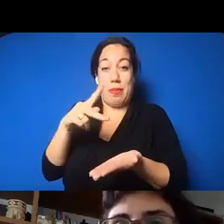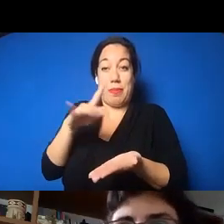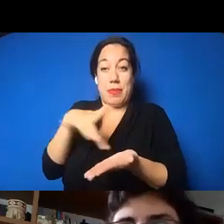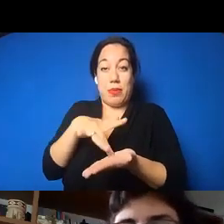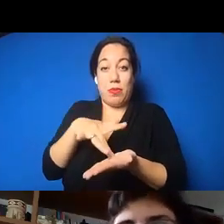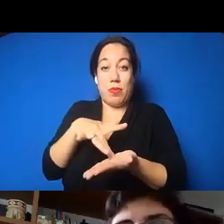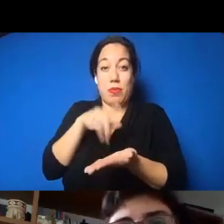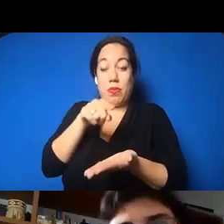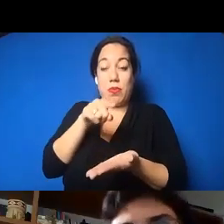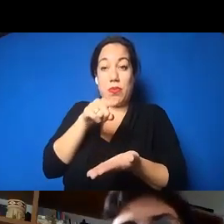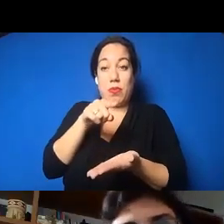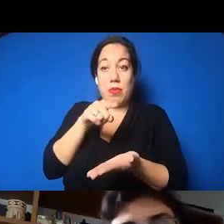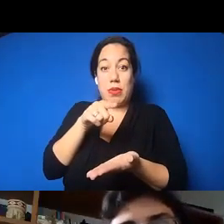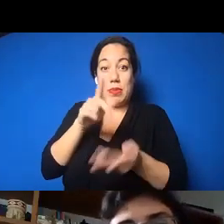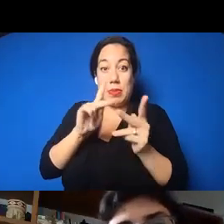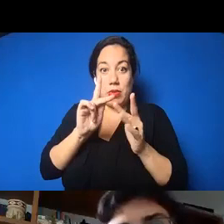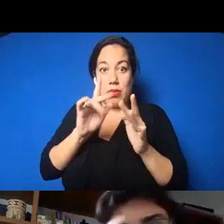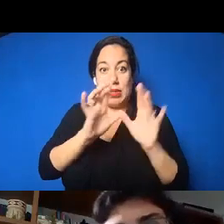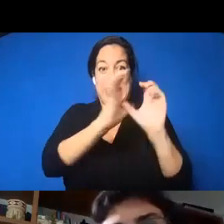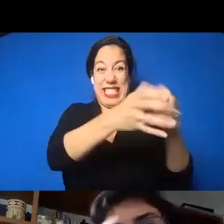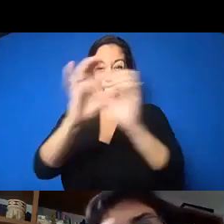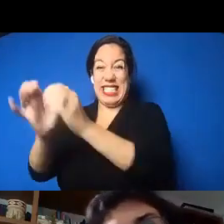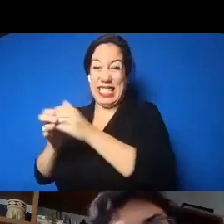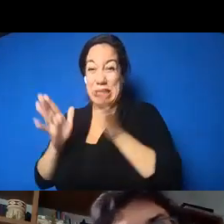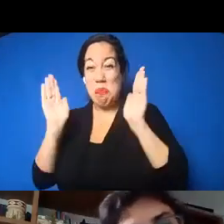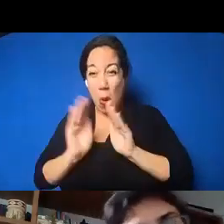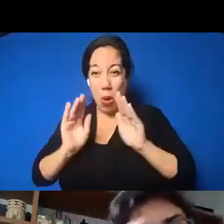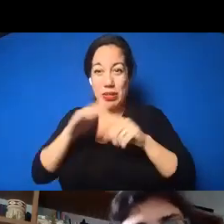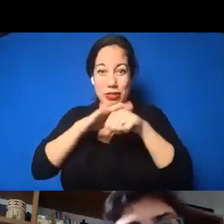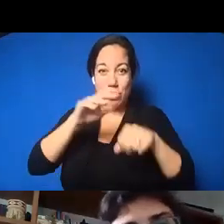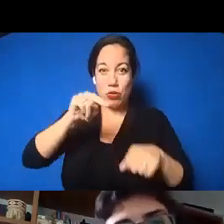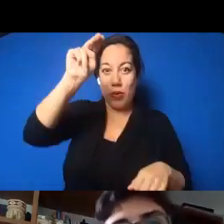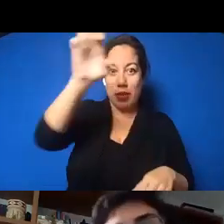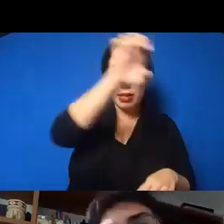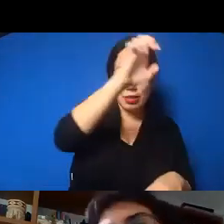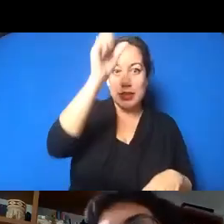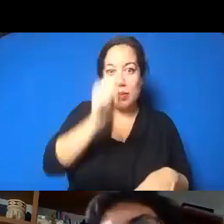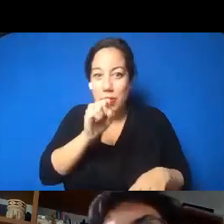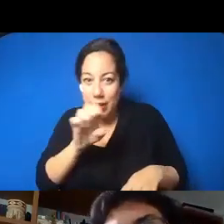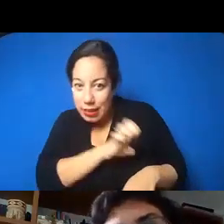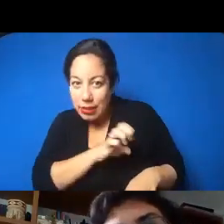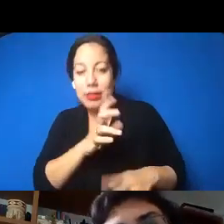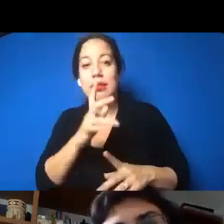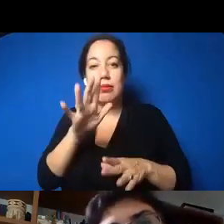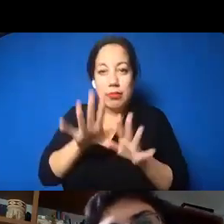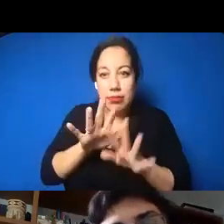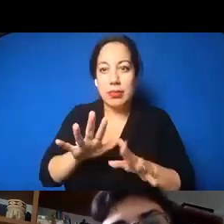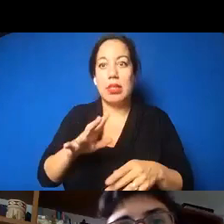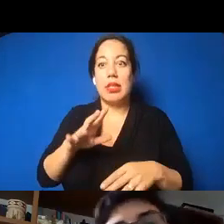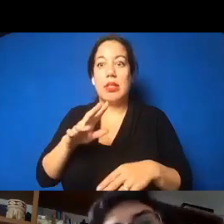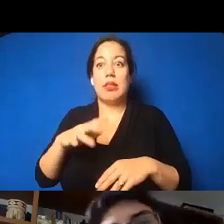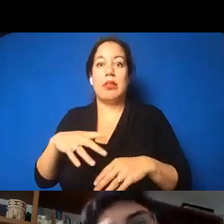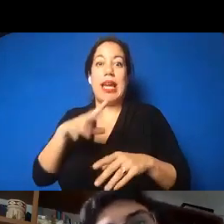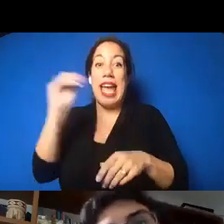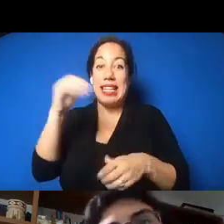people is confined in very small territories in the northeast, southeast of Brazil, and the most indigenous territories are in